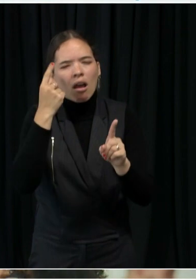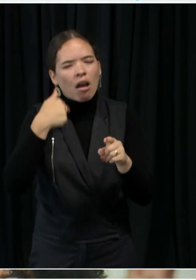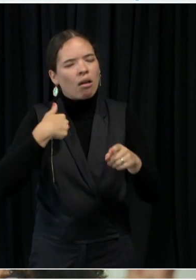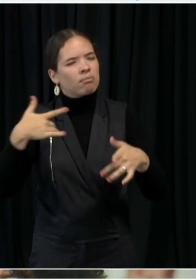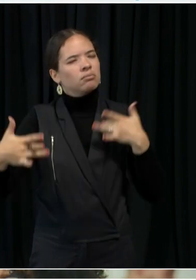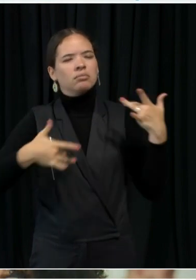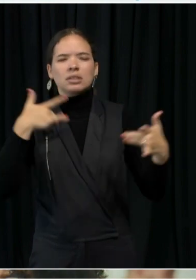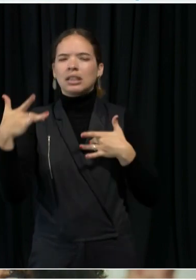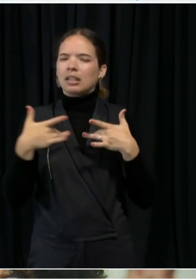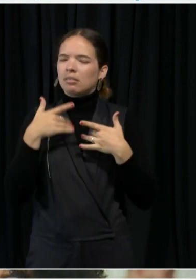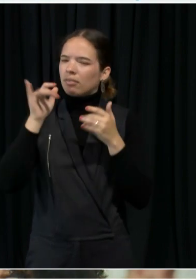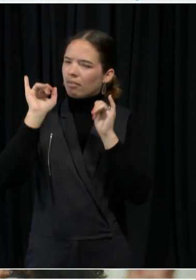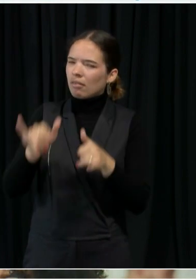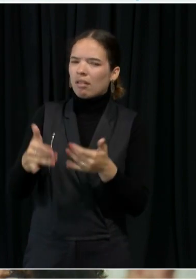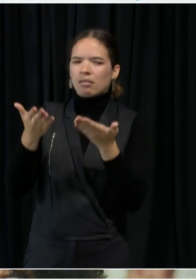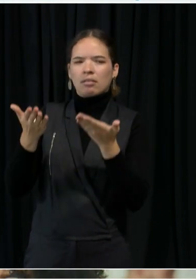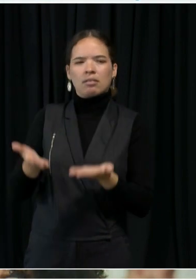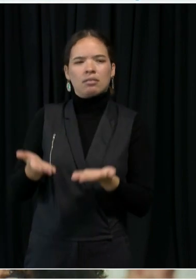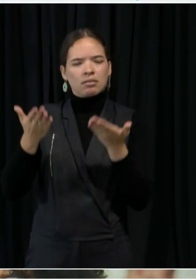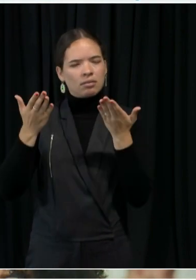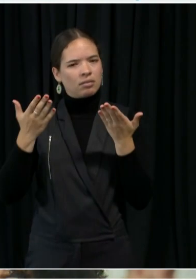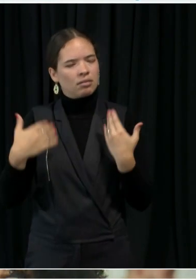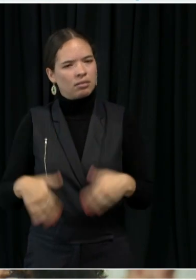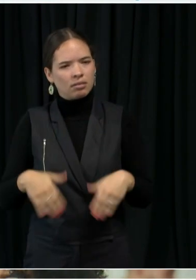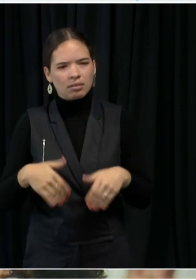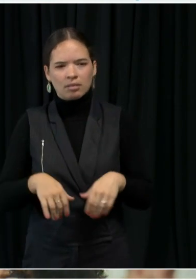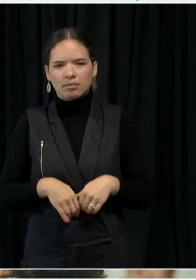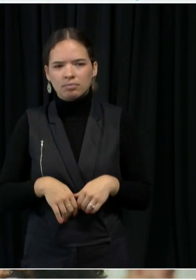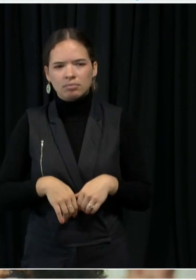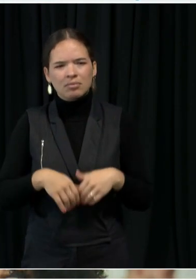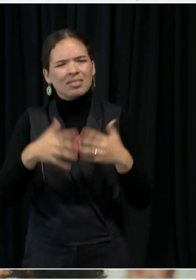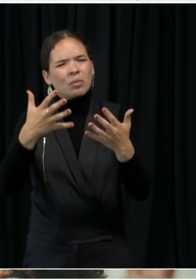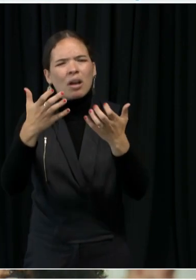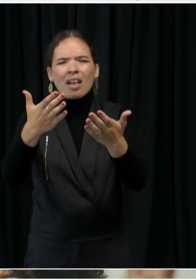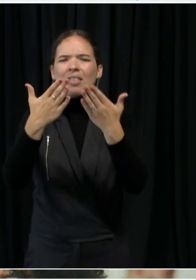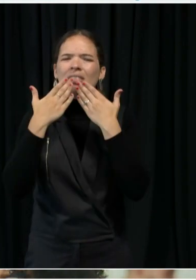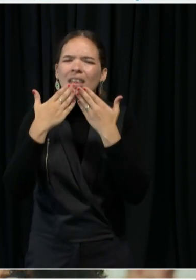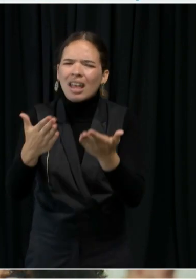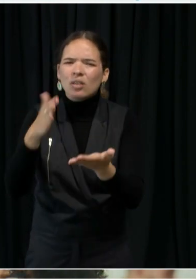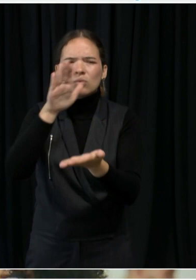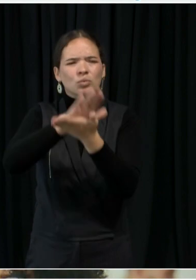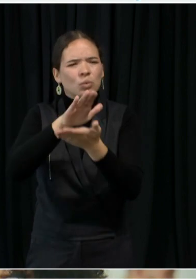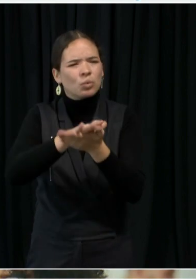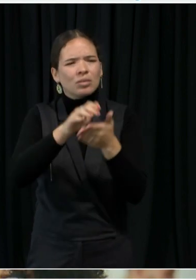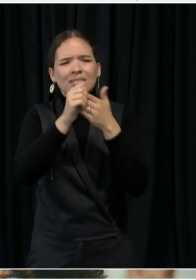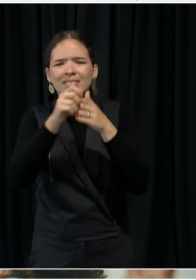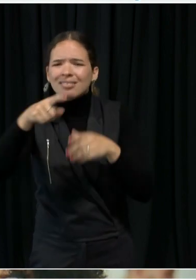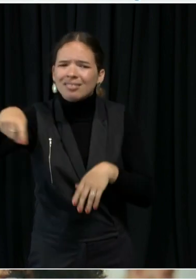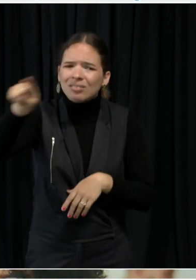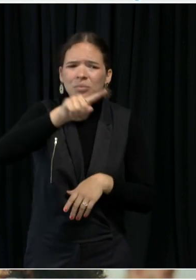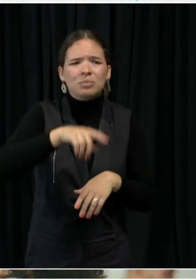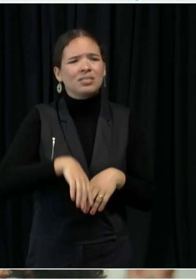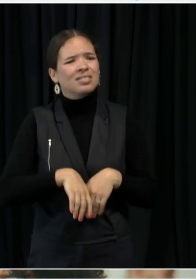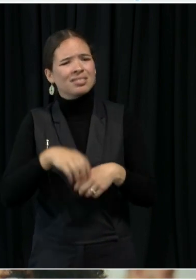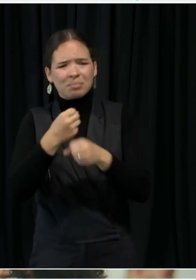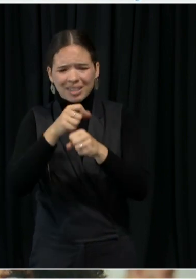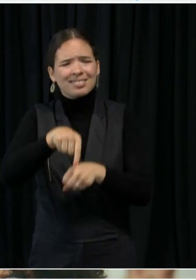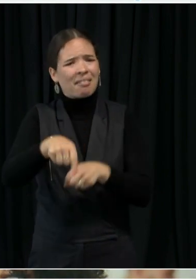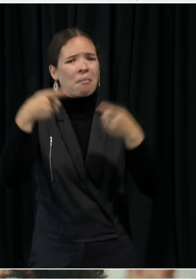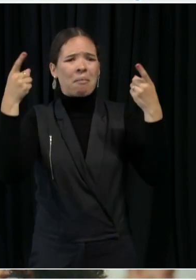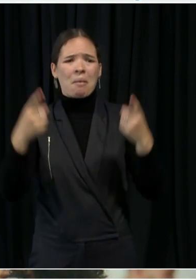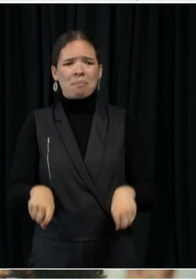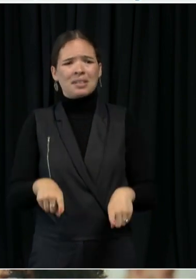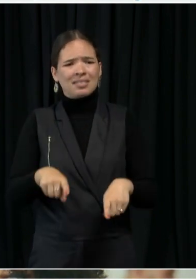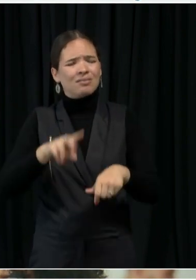on behalf of the school, the wonderful leadership in this community that has made this happen. Of course, Mayor Bowser, of course,